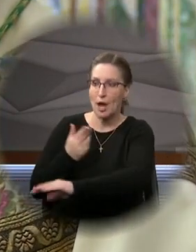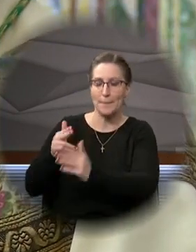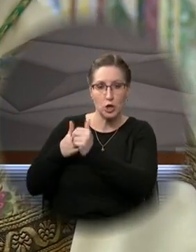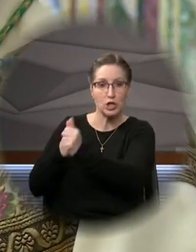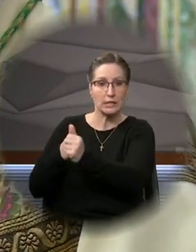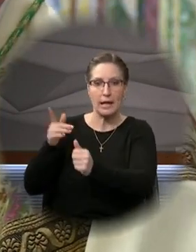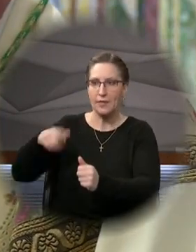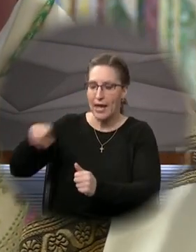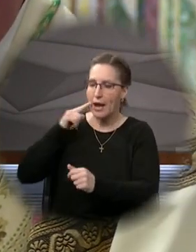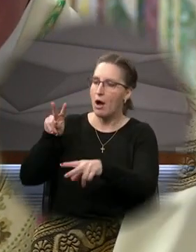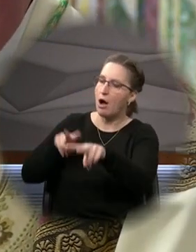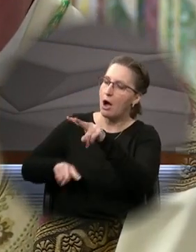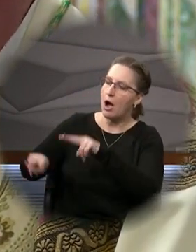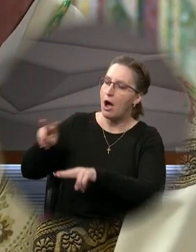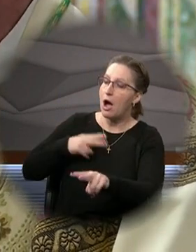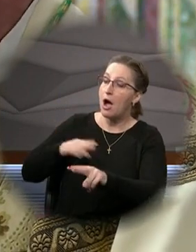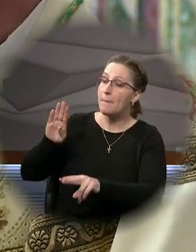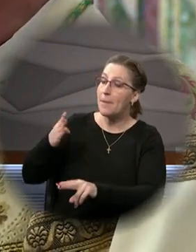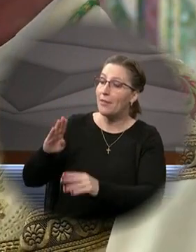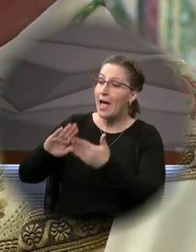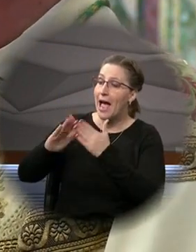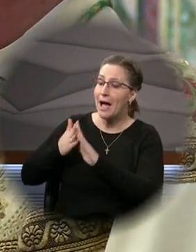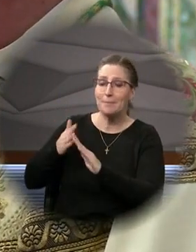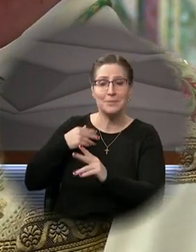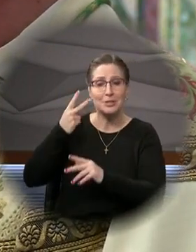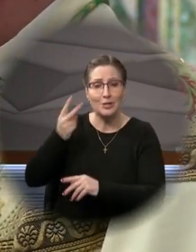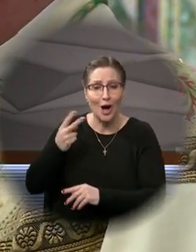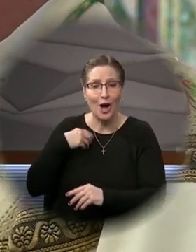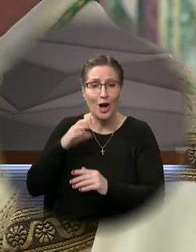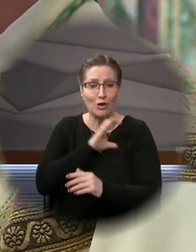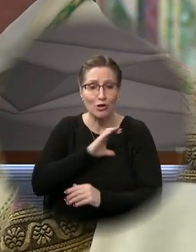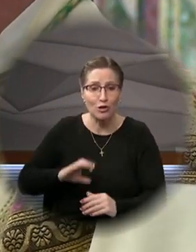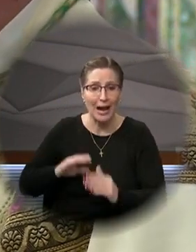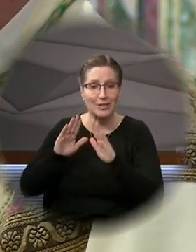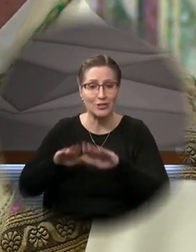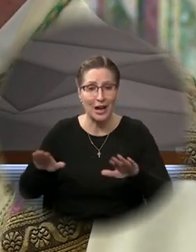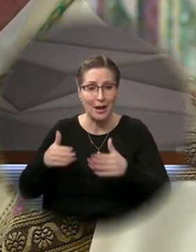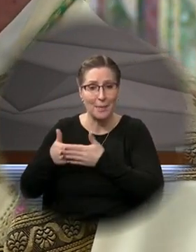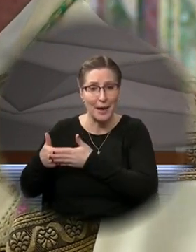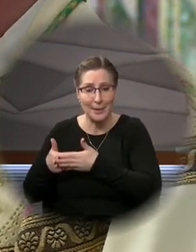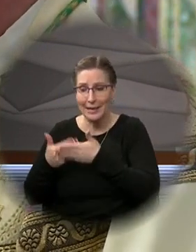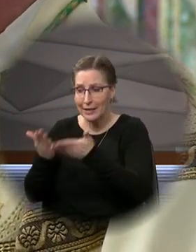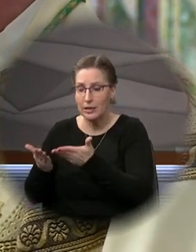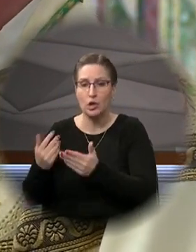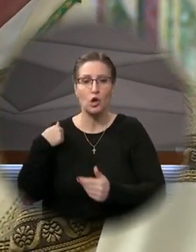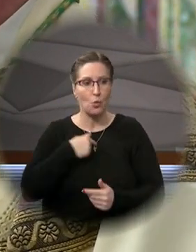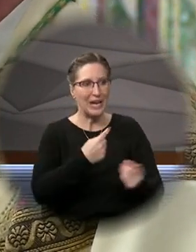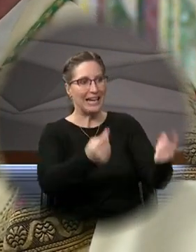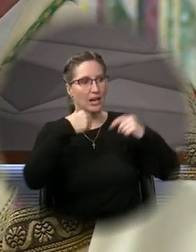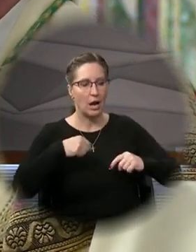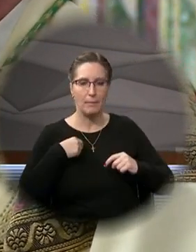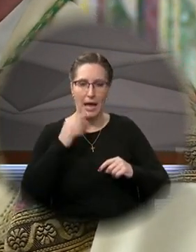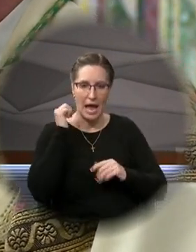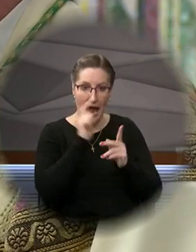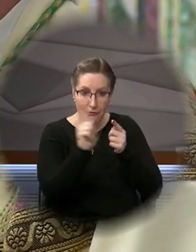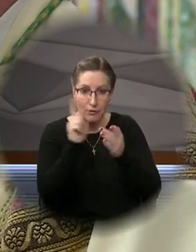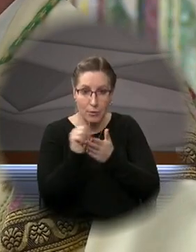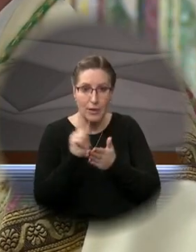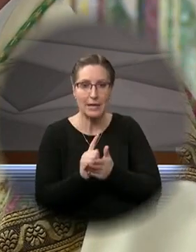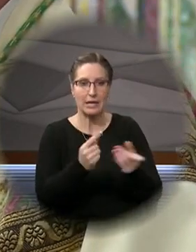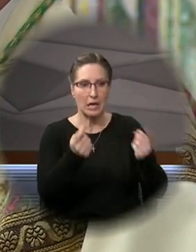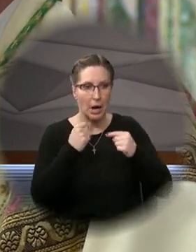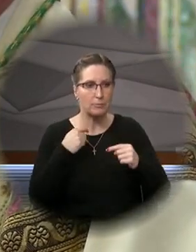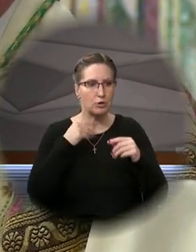the Christ child in Bethlehem. We are privileged to be at Mass, to hear the word of God, to